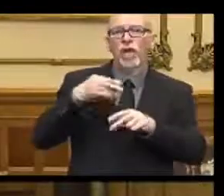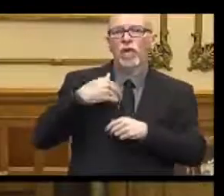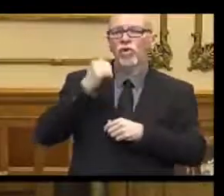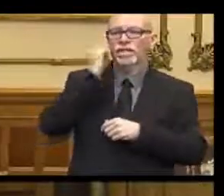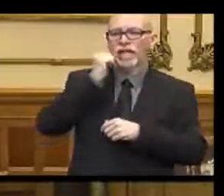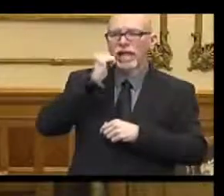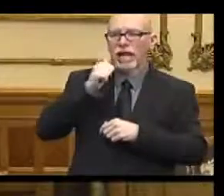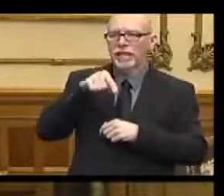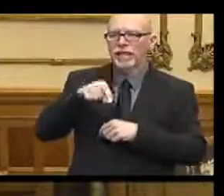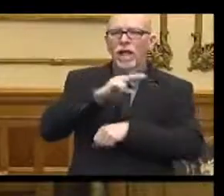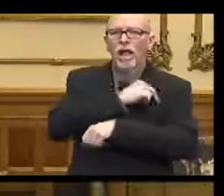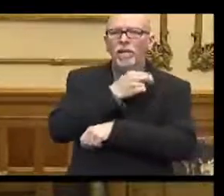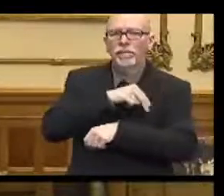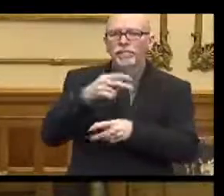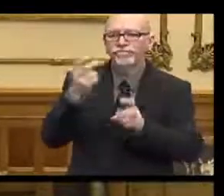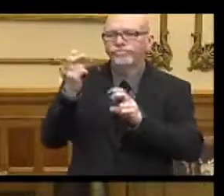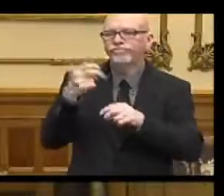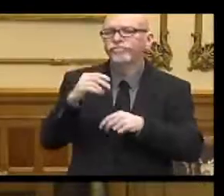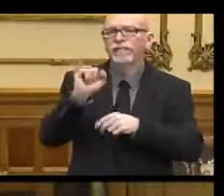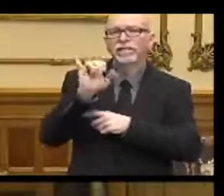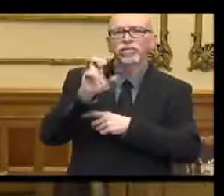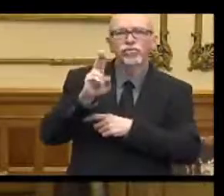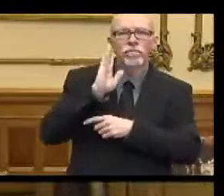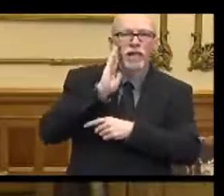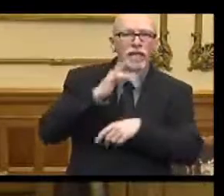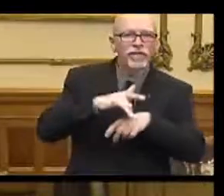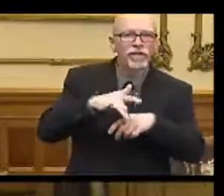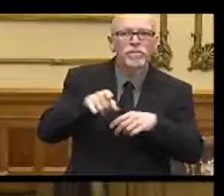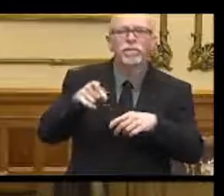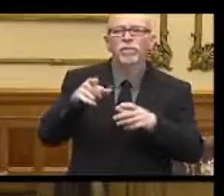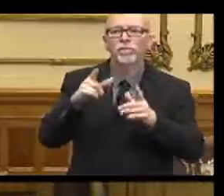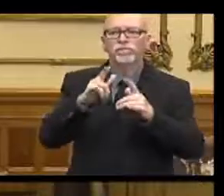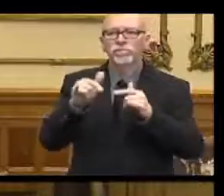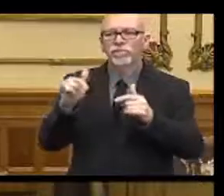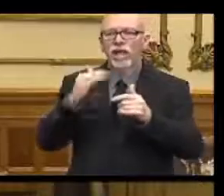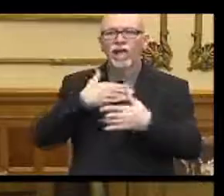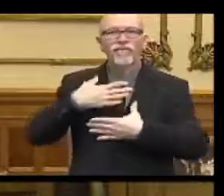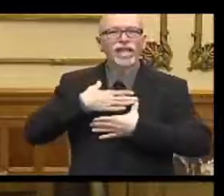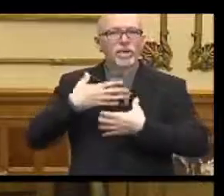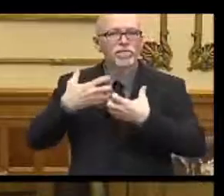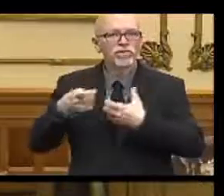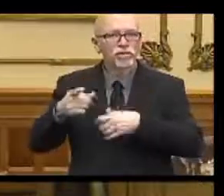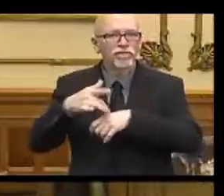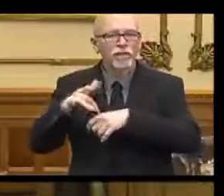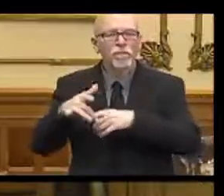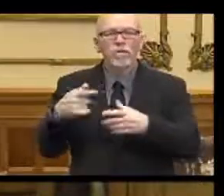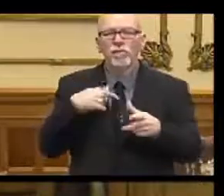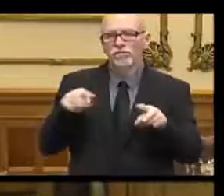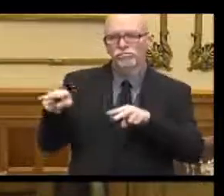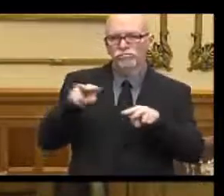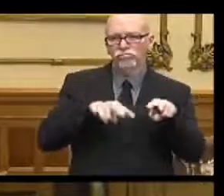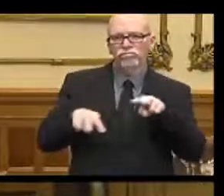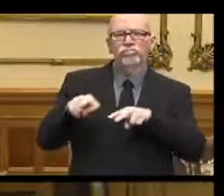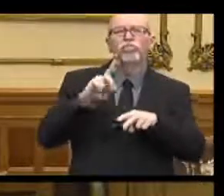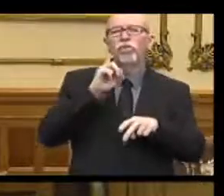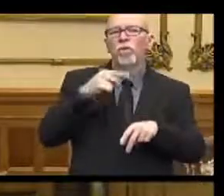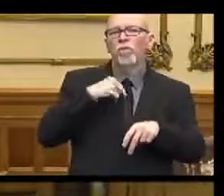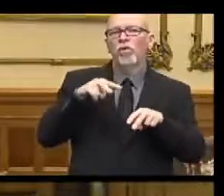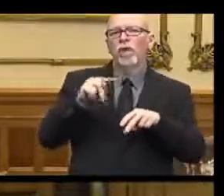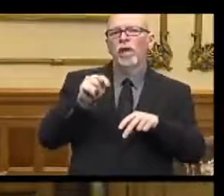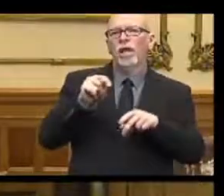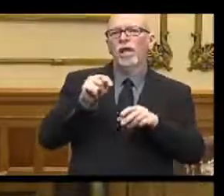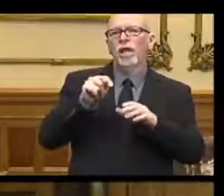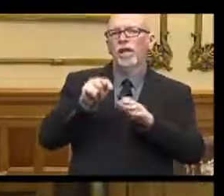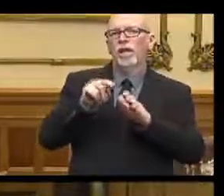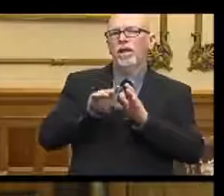our hospitalizations and our ICU beds being more open and our ventilators being more open, we're really looking at curves that